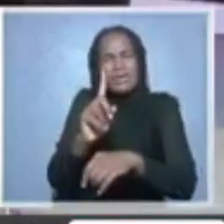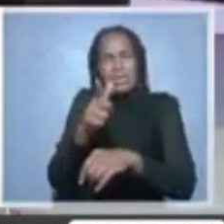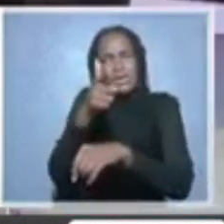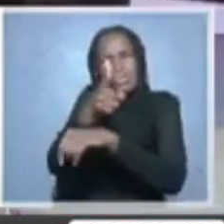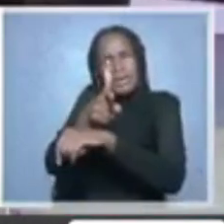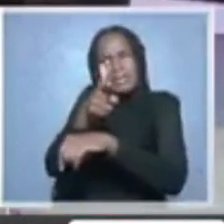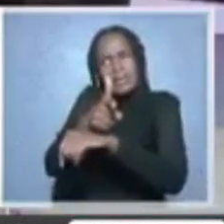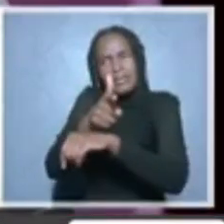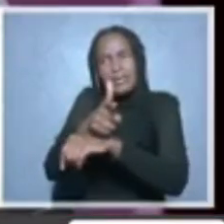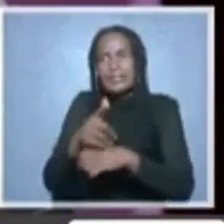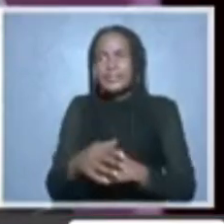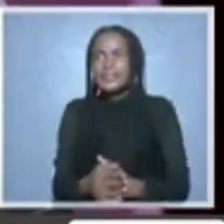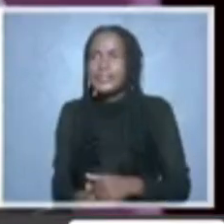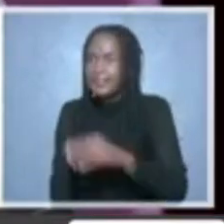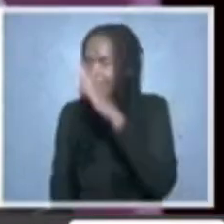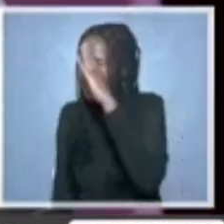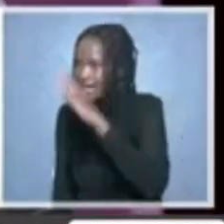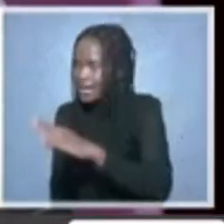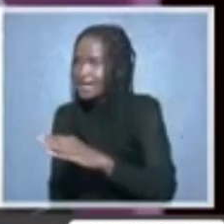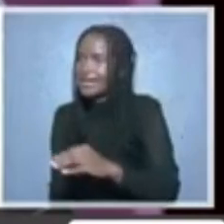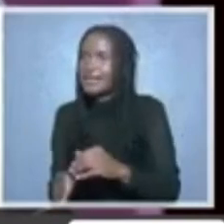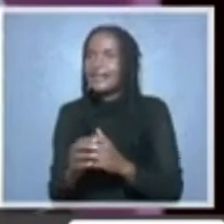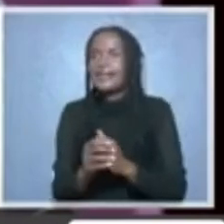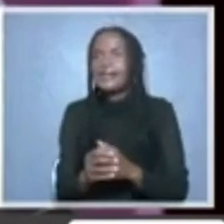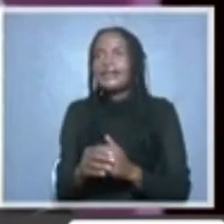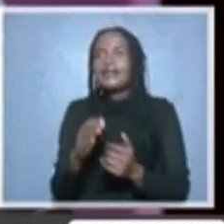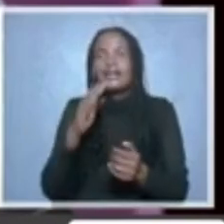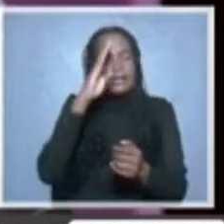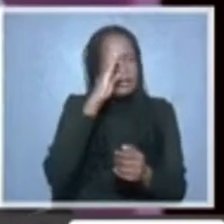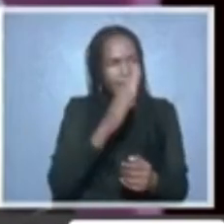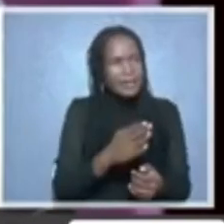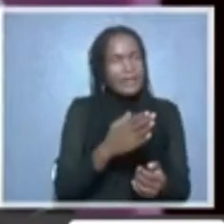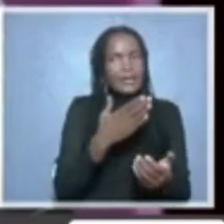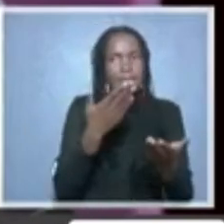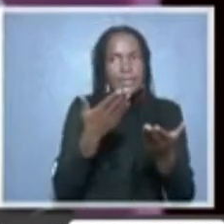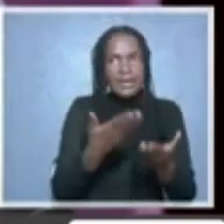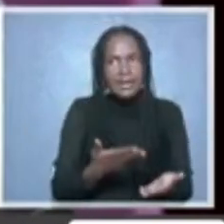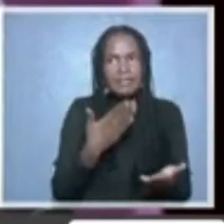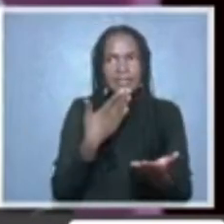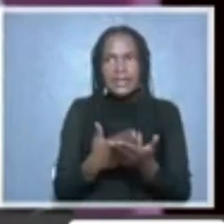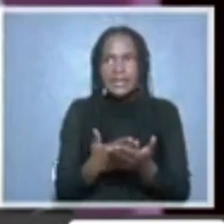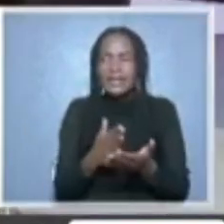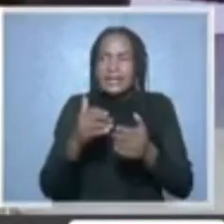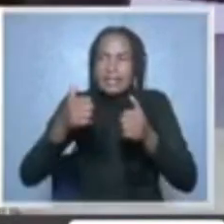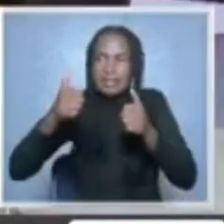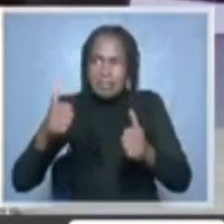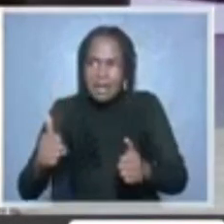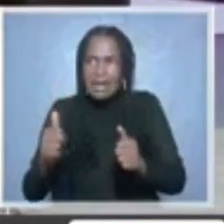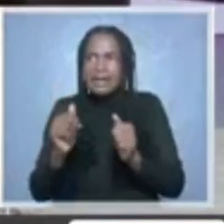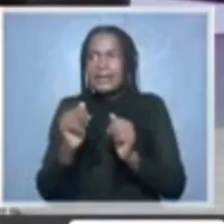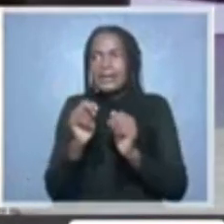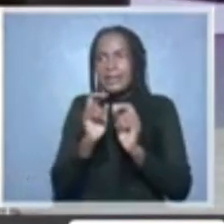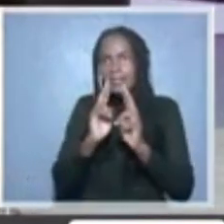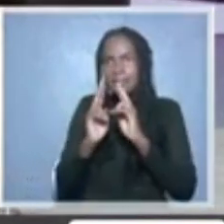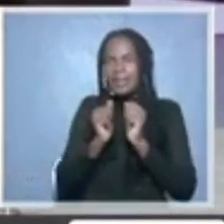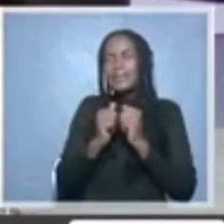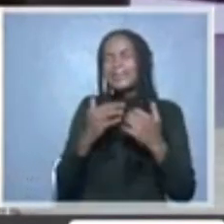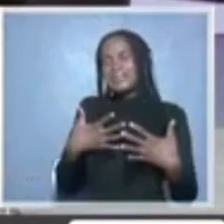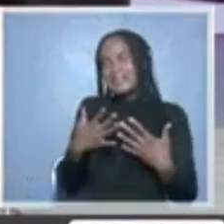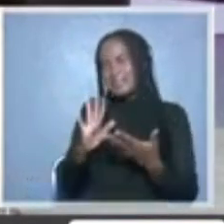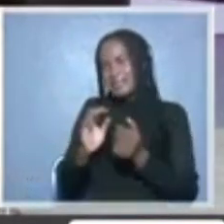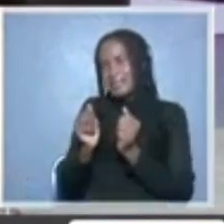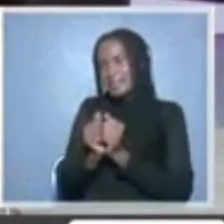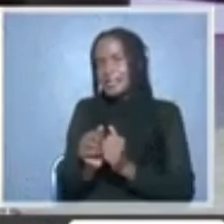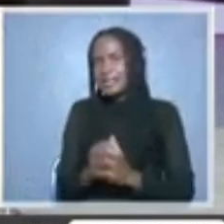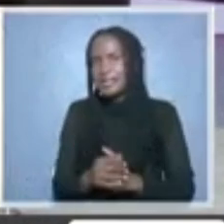much for joining us. Yes, good afternoon, Nina, and welcome, and thank you for having me on the show. Lovely having you with us. Now, as I